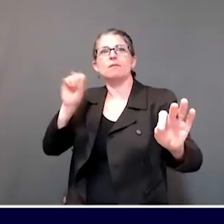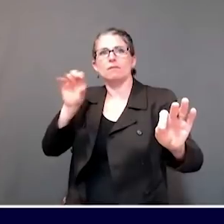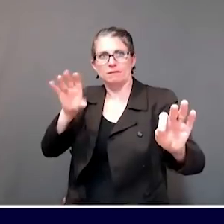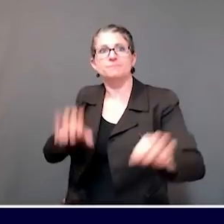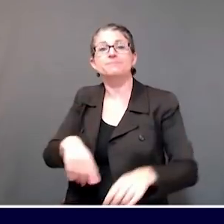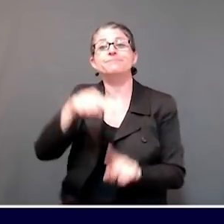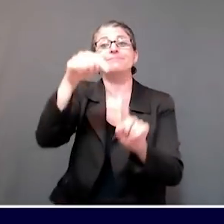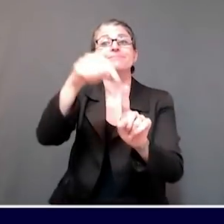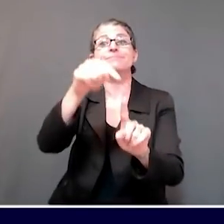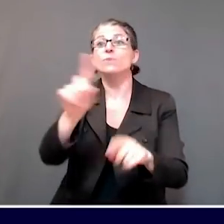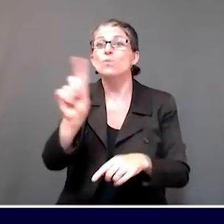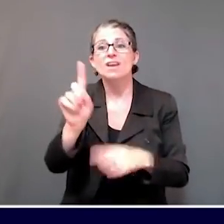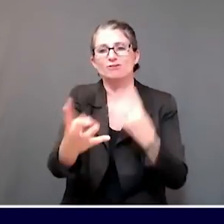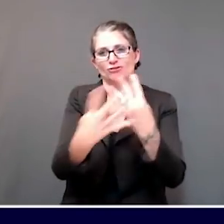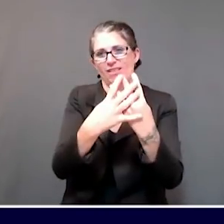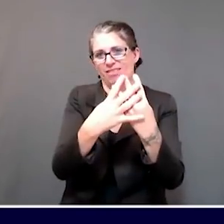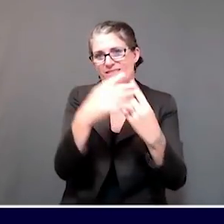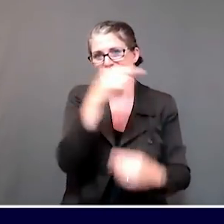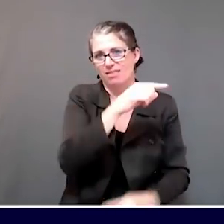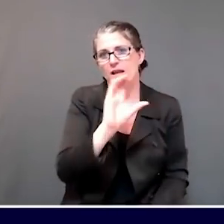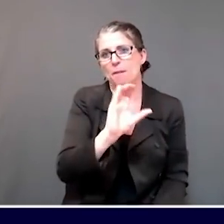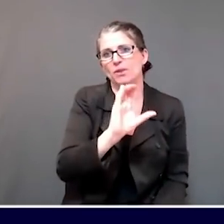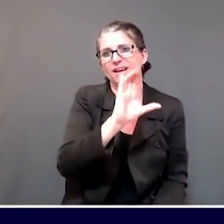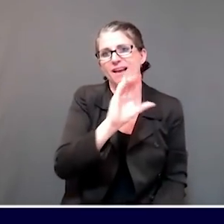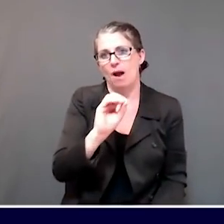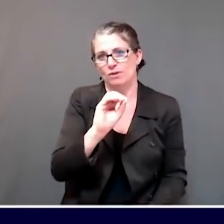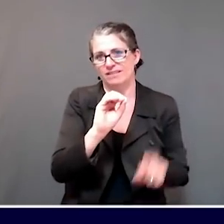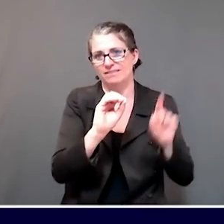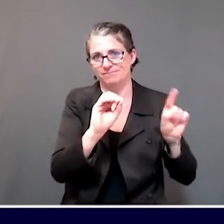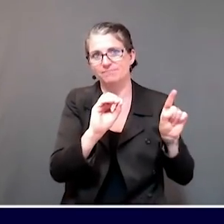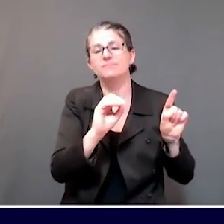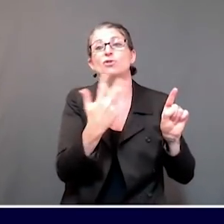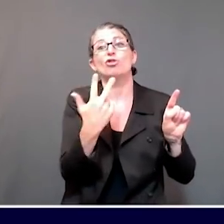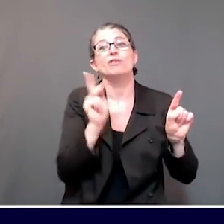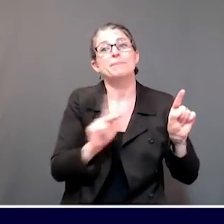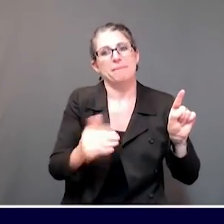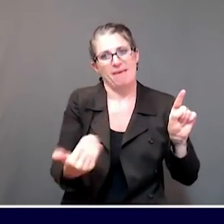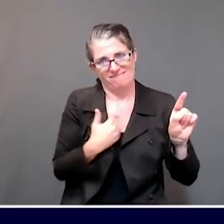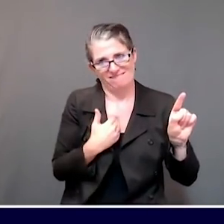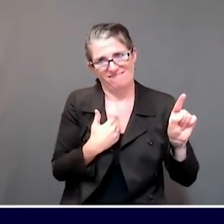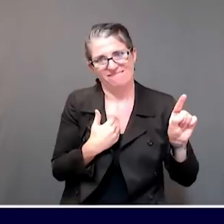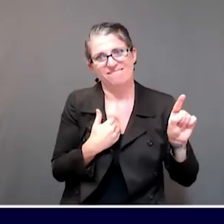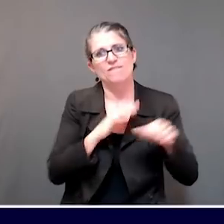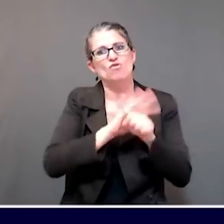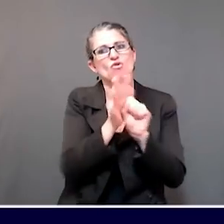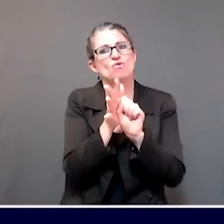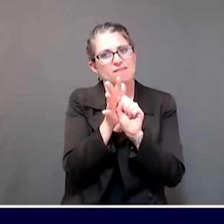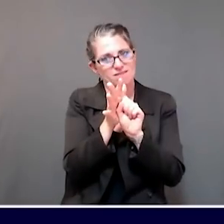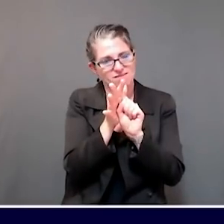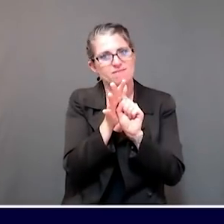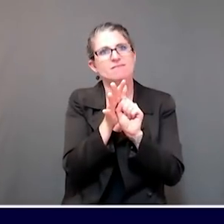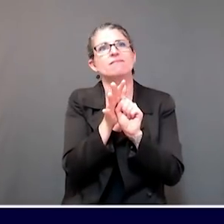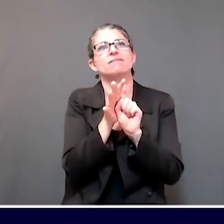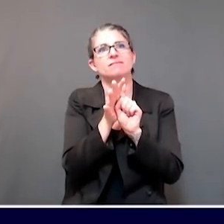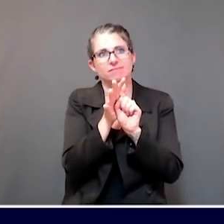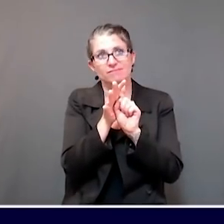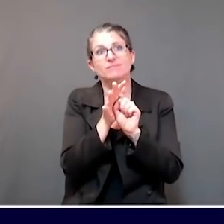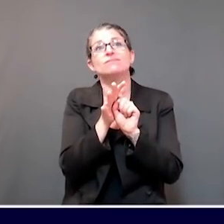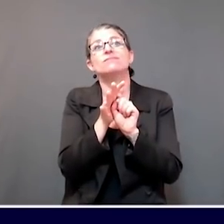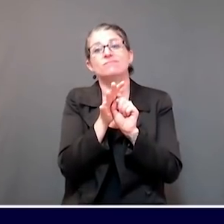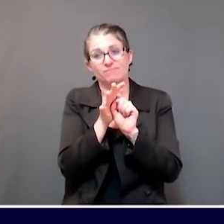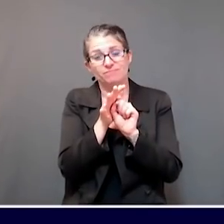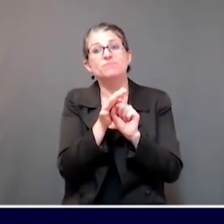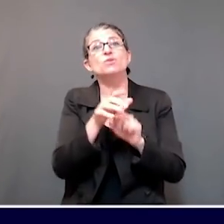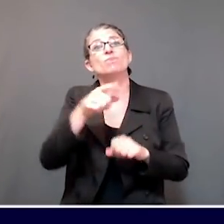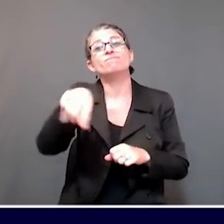there are 3 cases of COVID-19 among clients of the jail. The jail staff have conducted an entire round